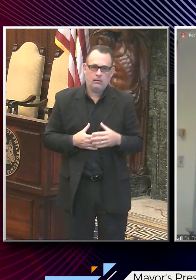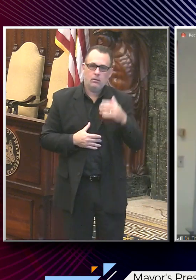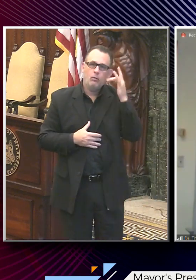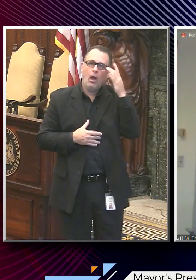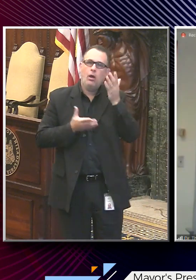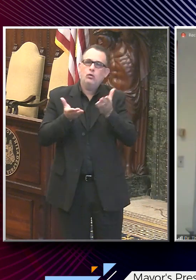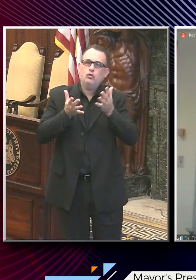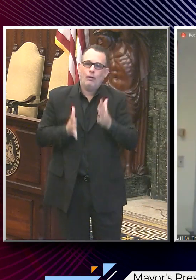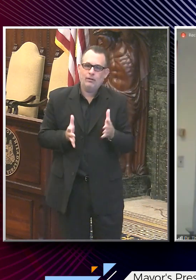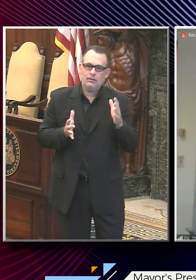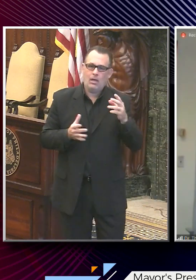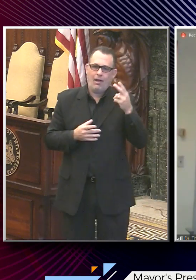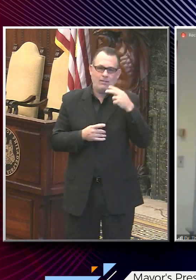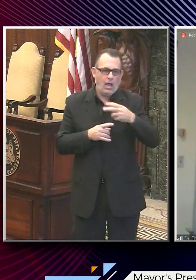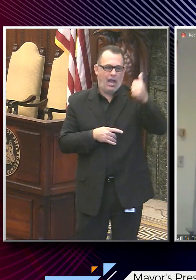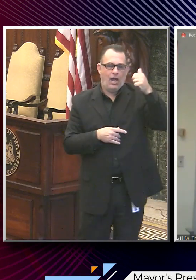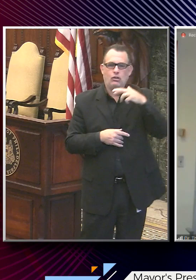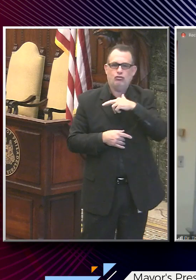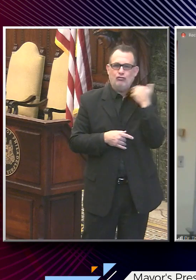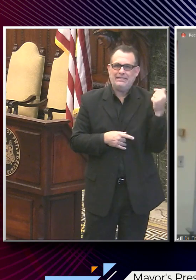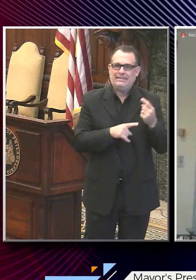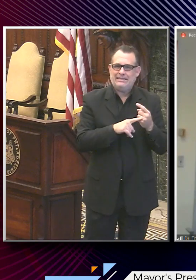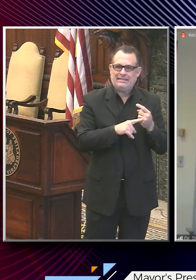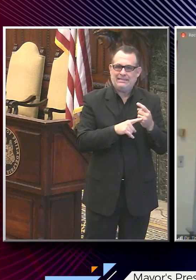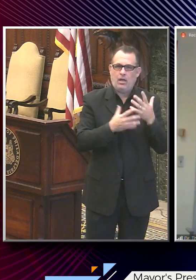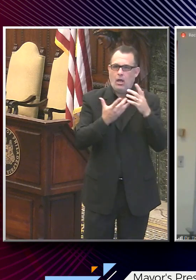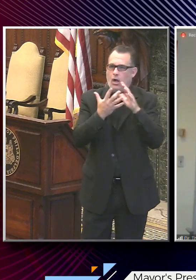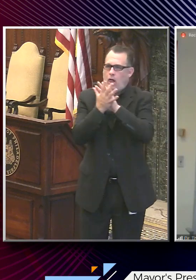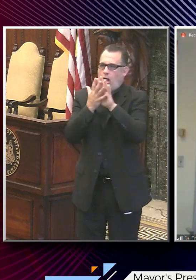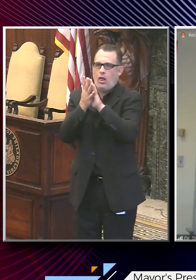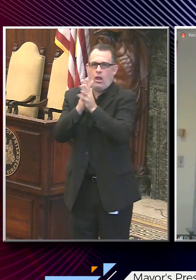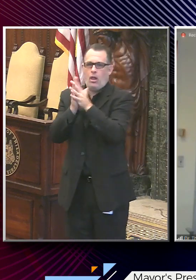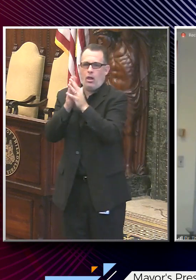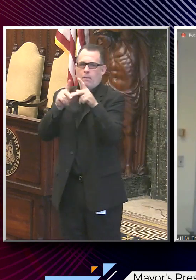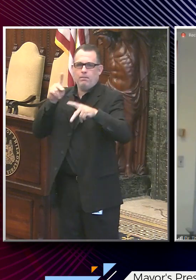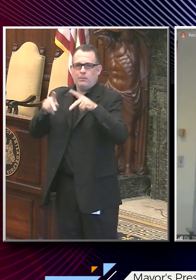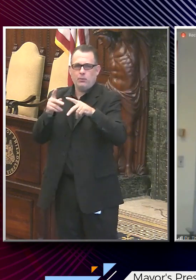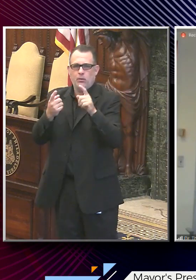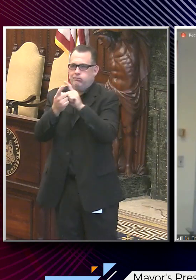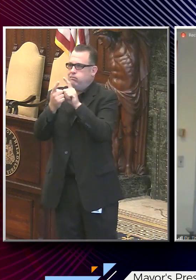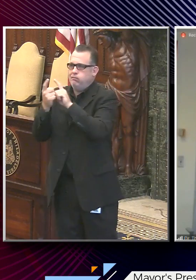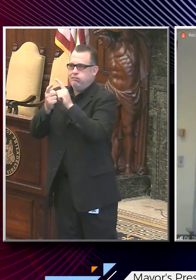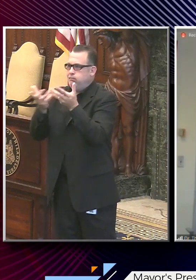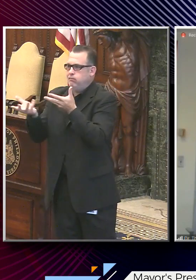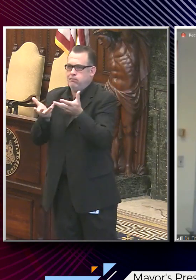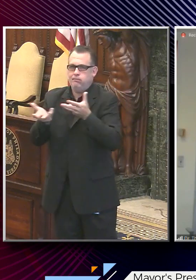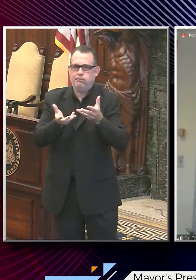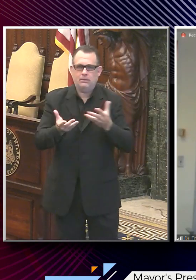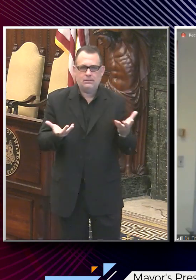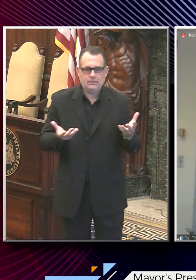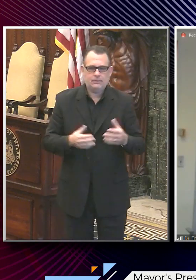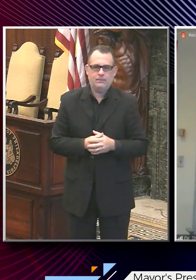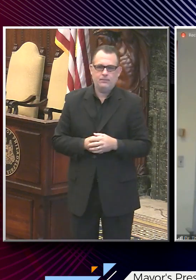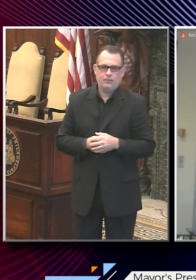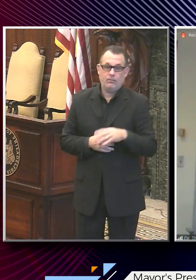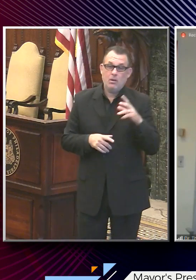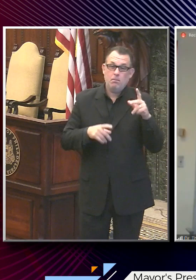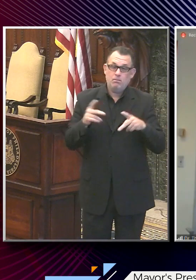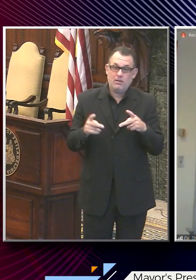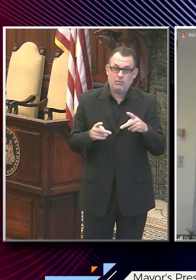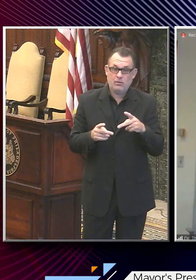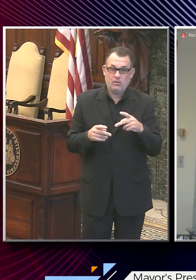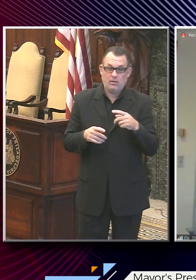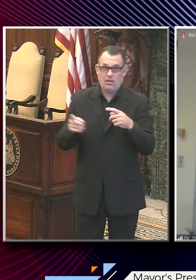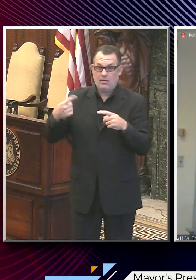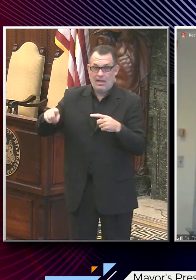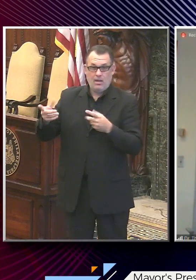at greatest risk. They're the ones who are going to be coming in proximity to many people over the course of a day who won't be wearing masks.